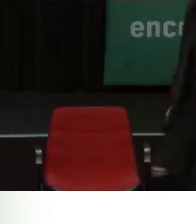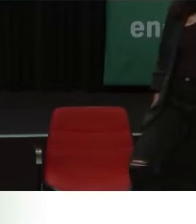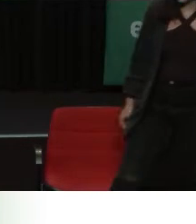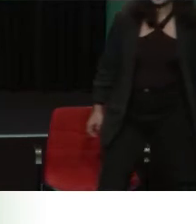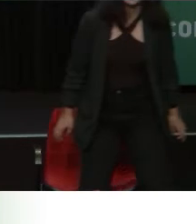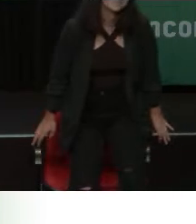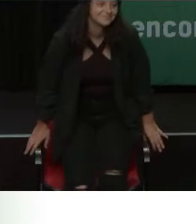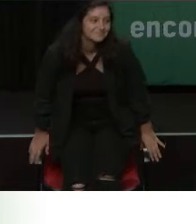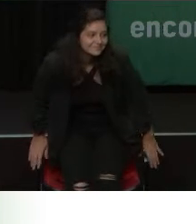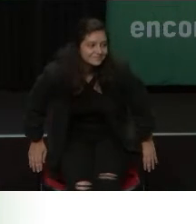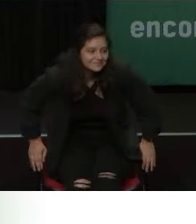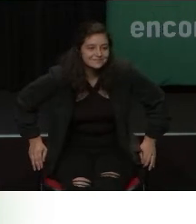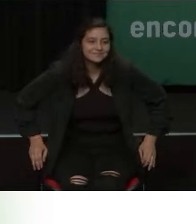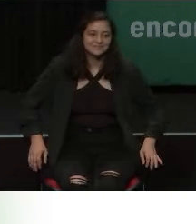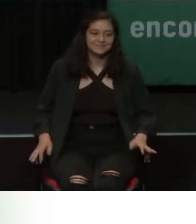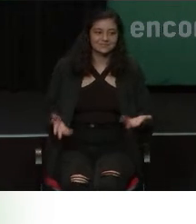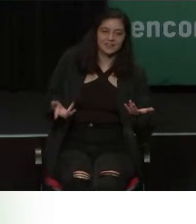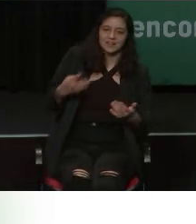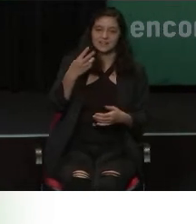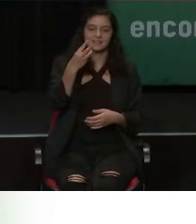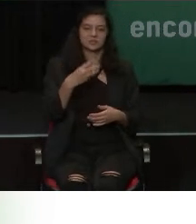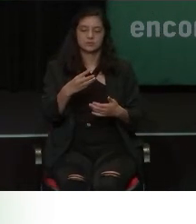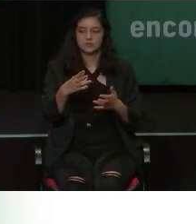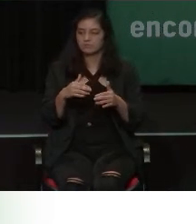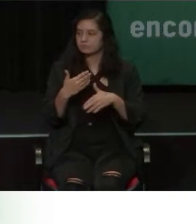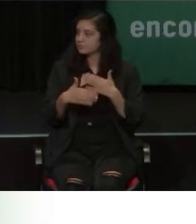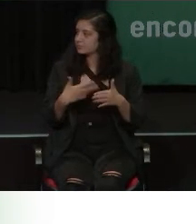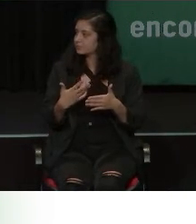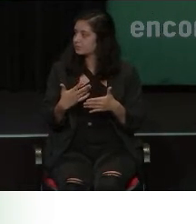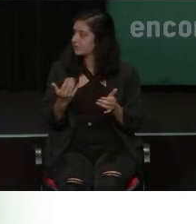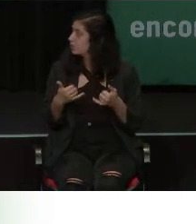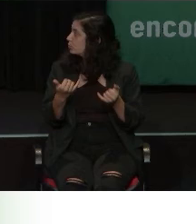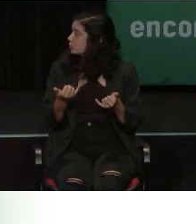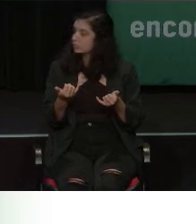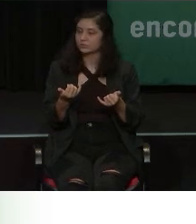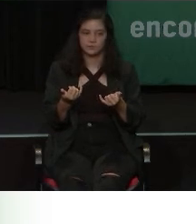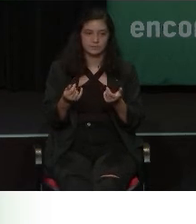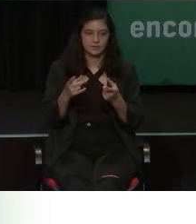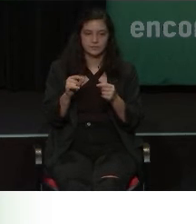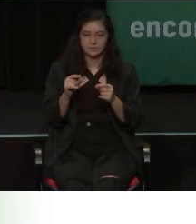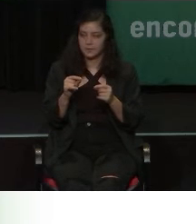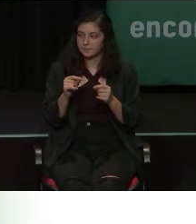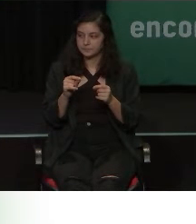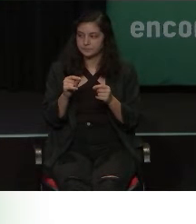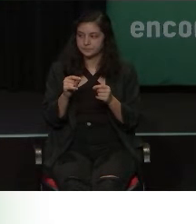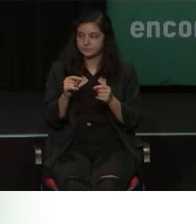2 doses at 3 weeks intervals. And then time passed.